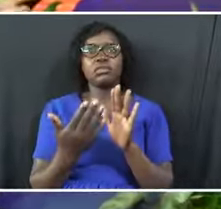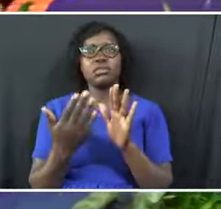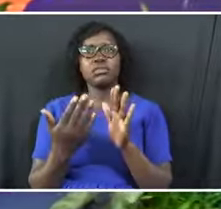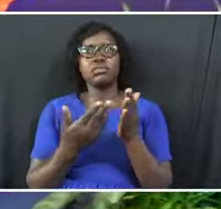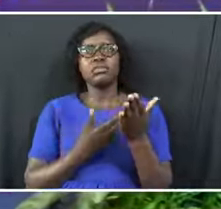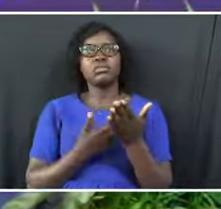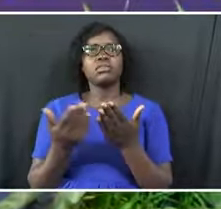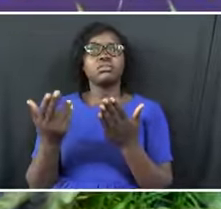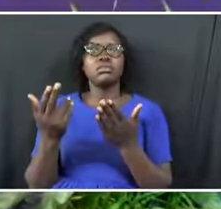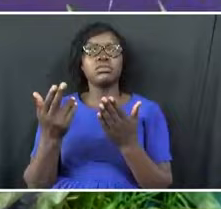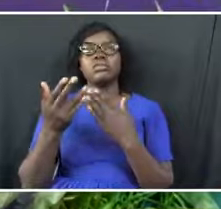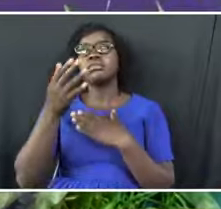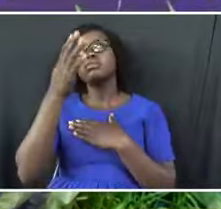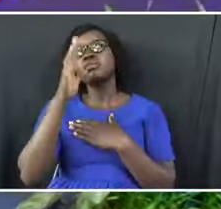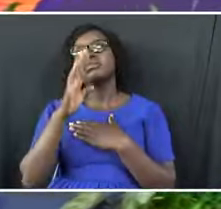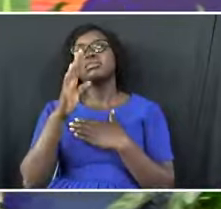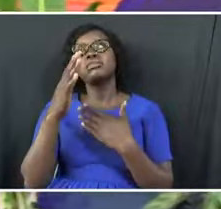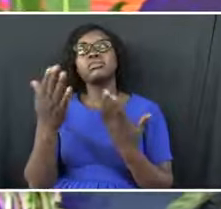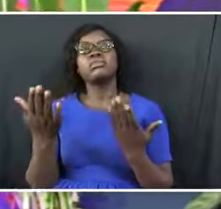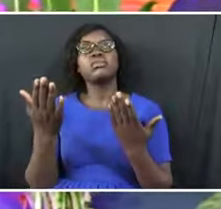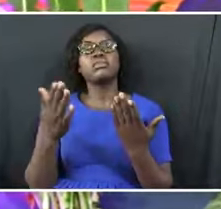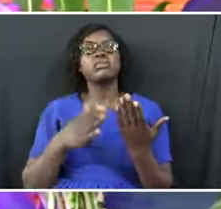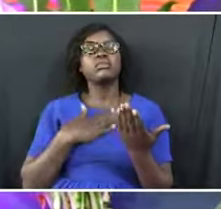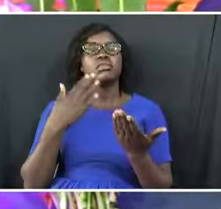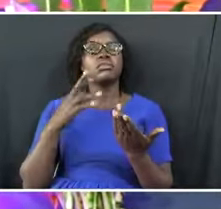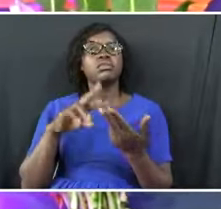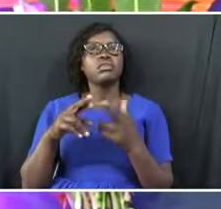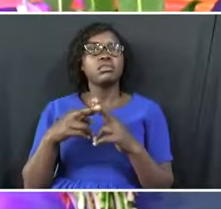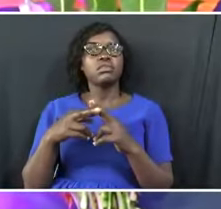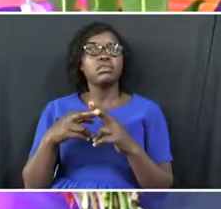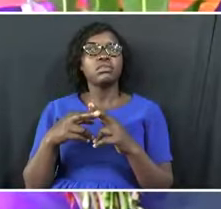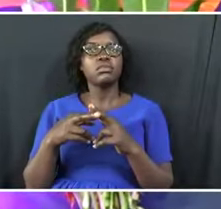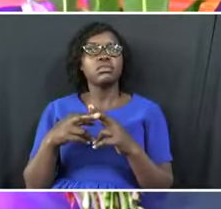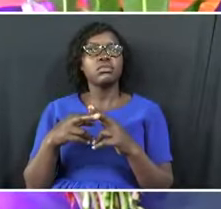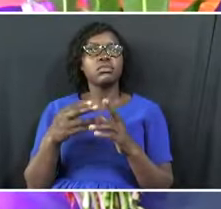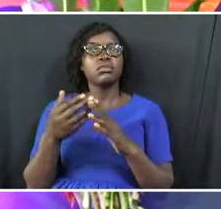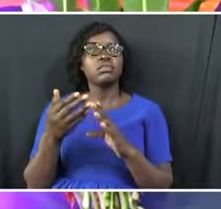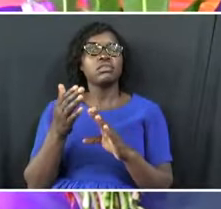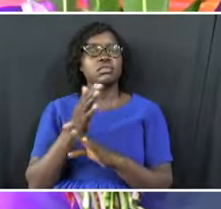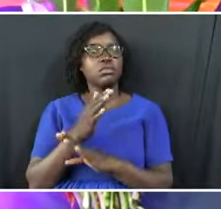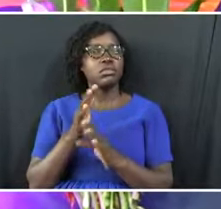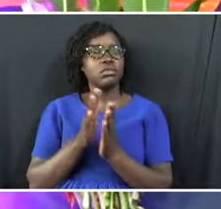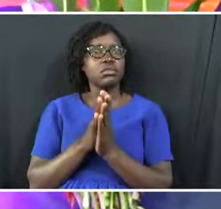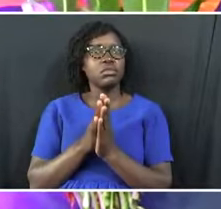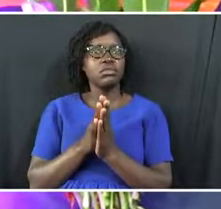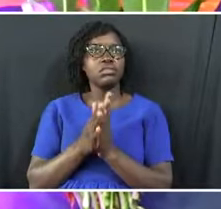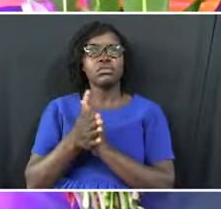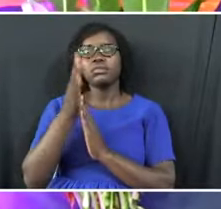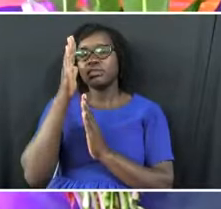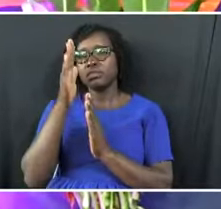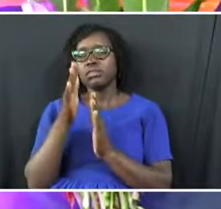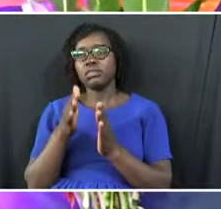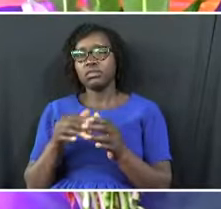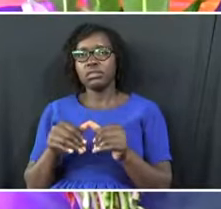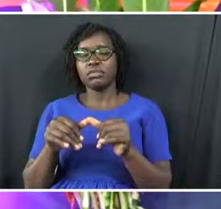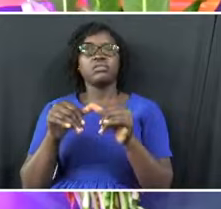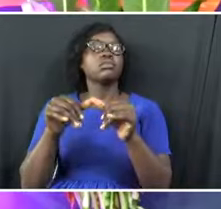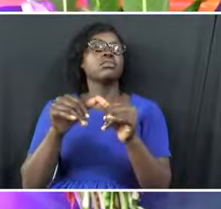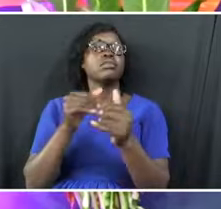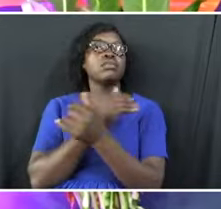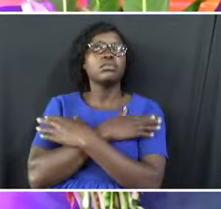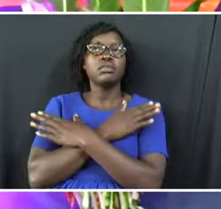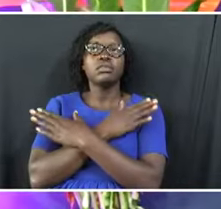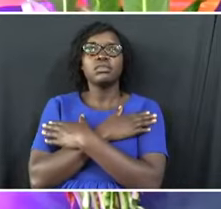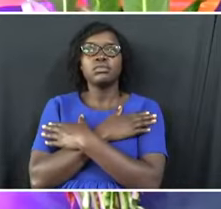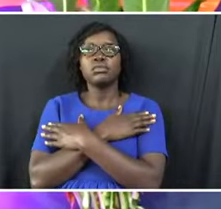Holy God. How is my relationship before and with God looks like? Friends,